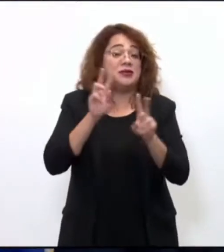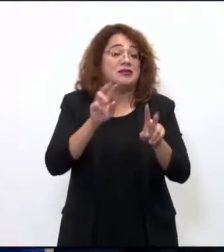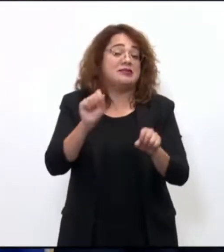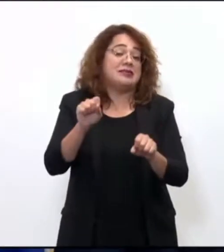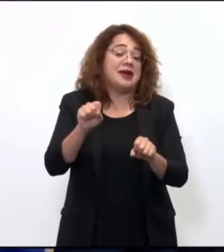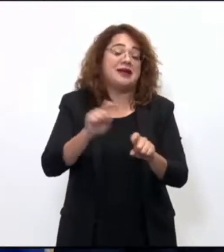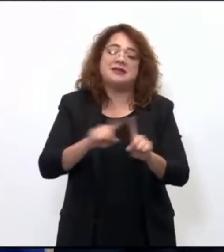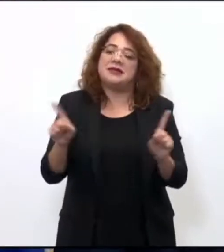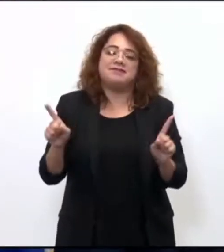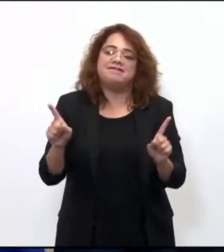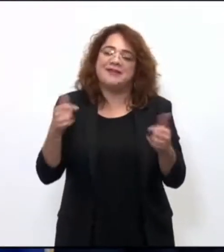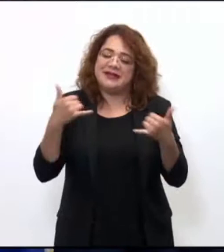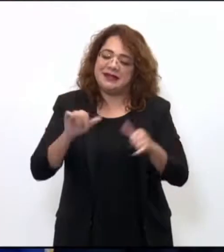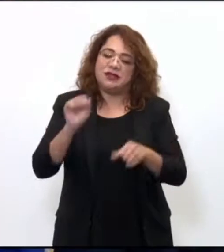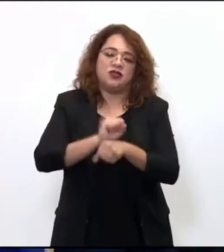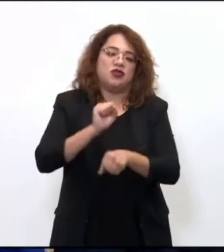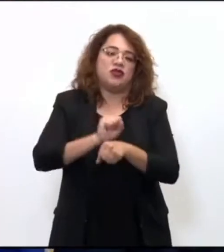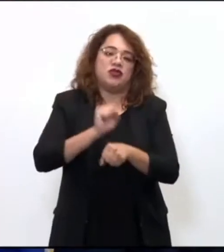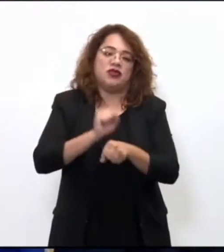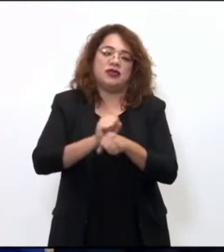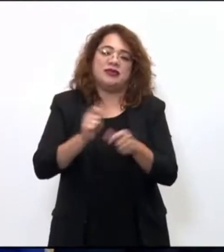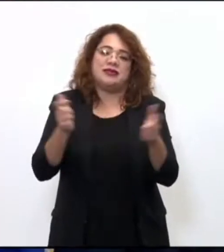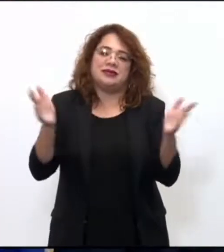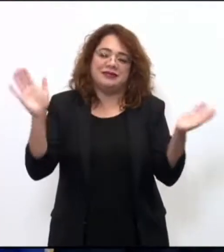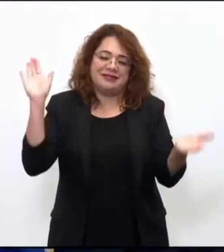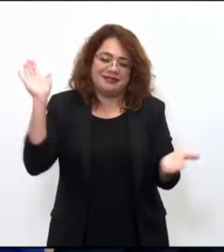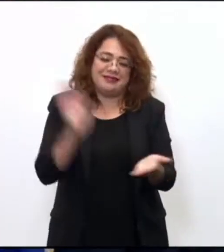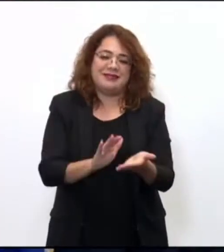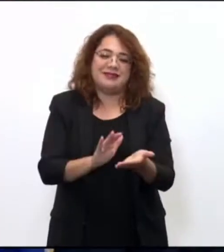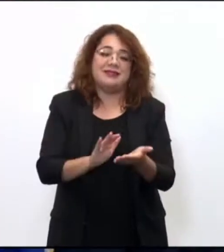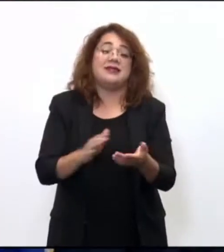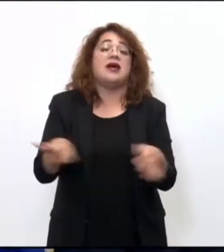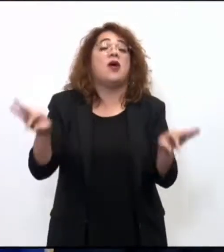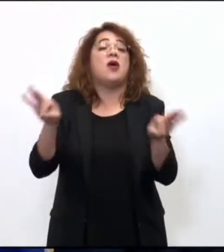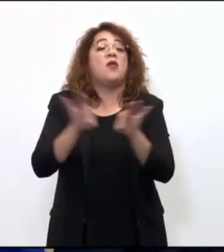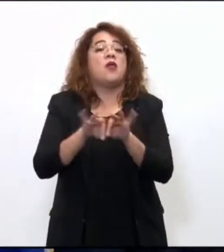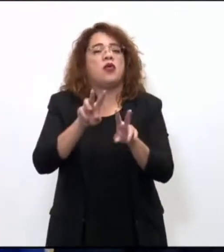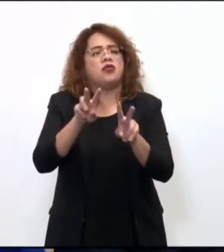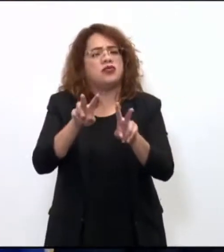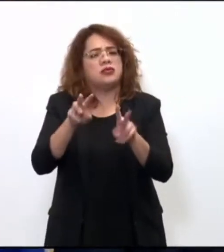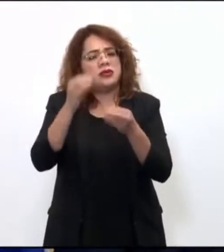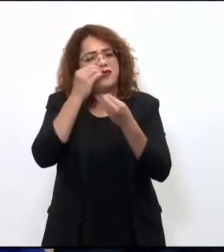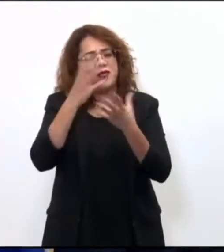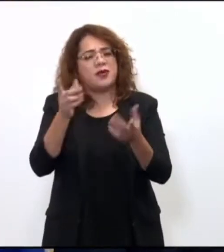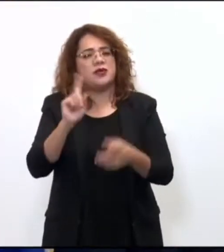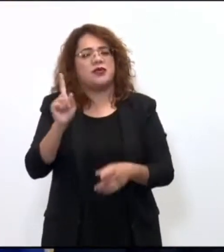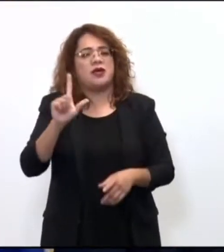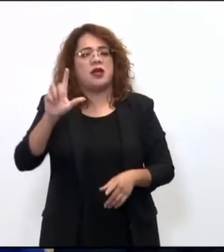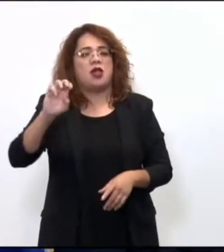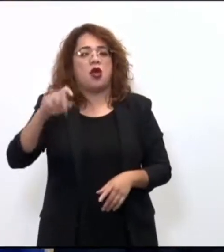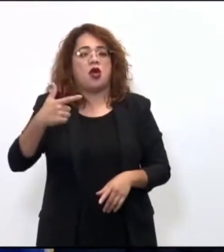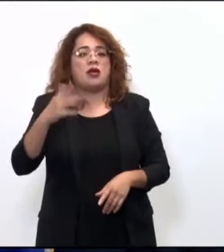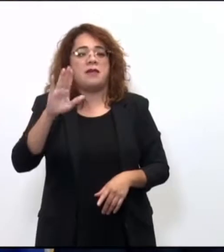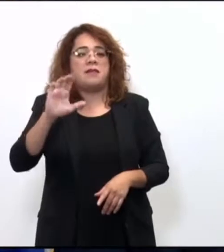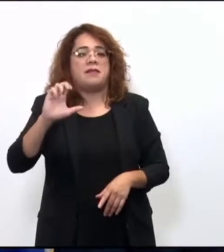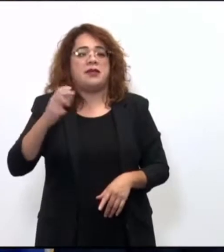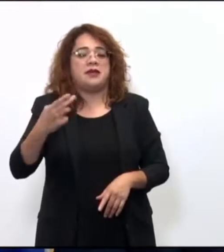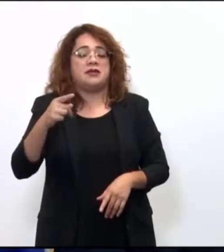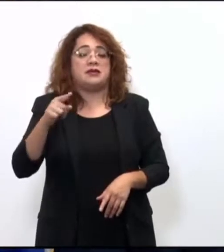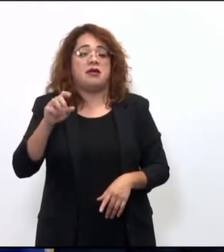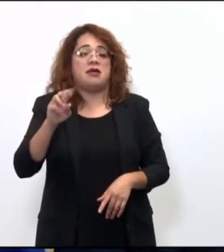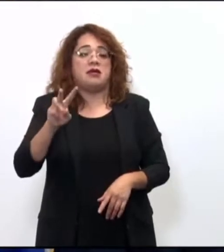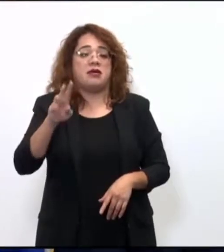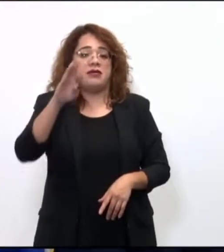longbeach.gov/inclinada a COVID-19 para obtener más detalles. También el alcalde